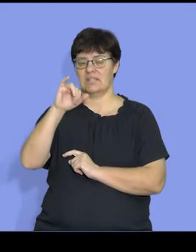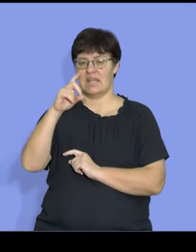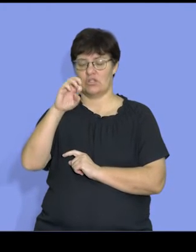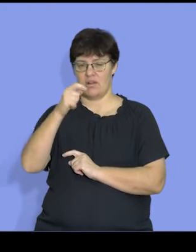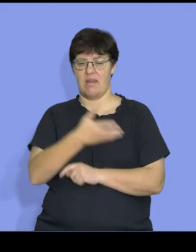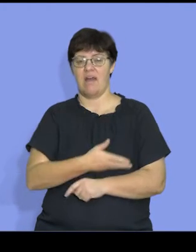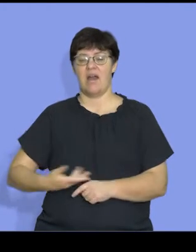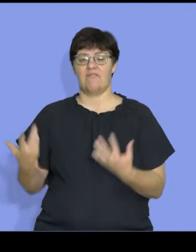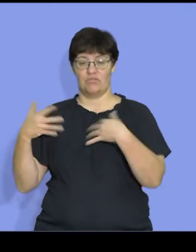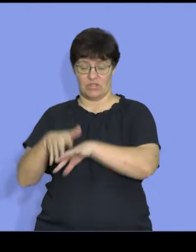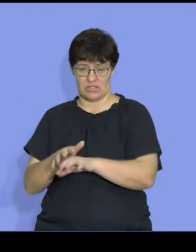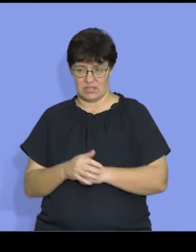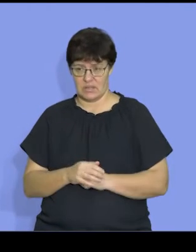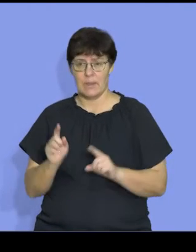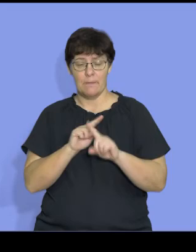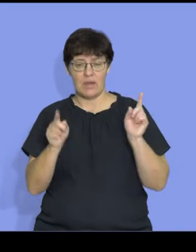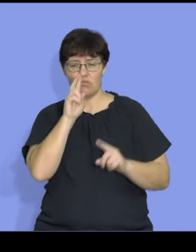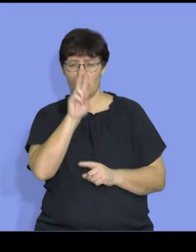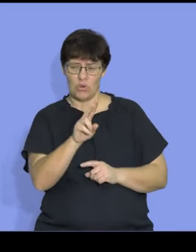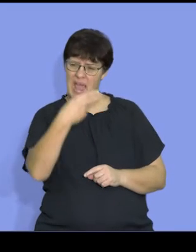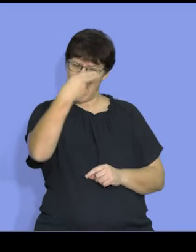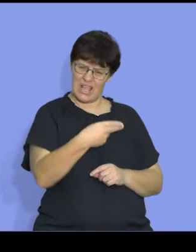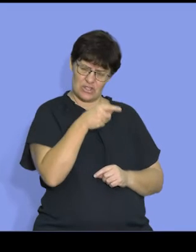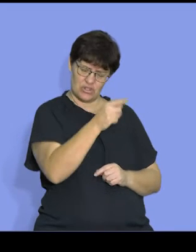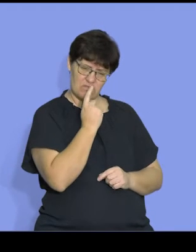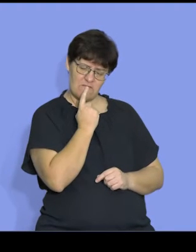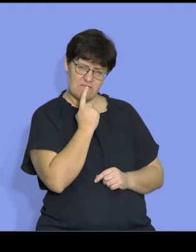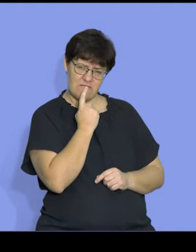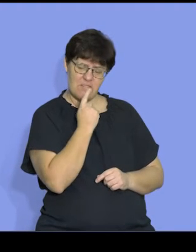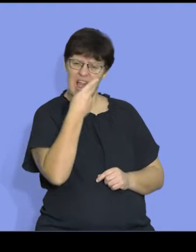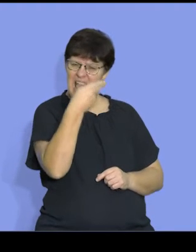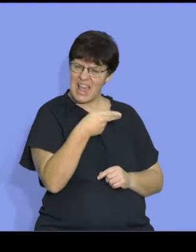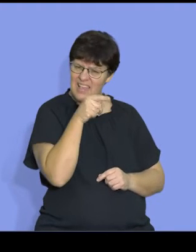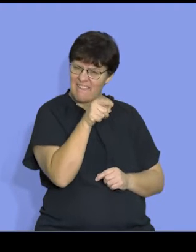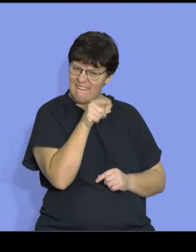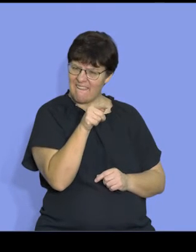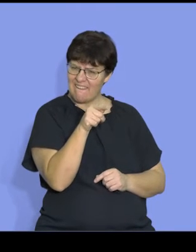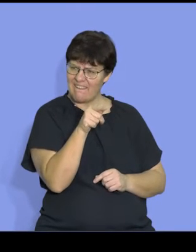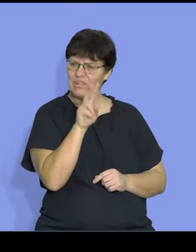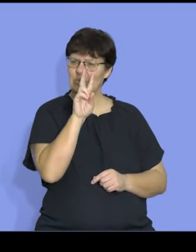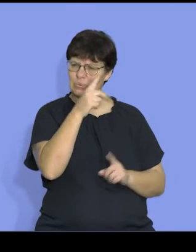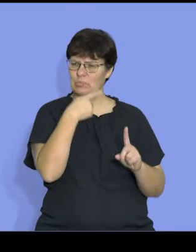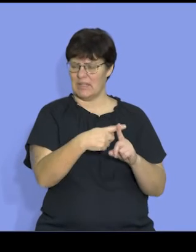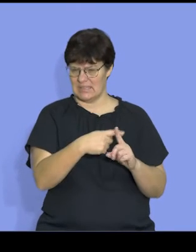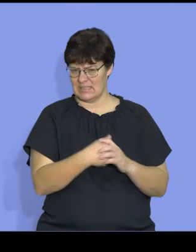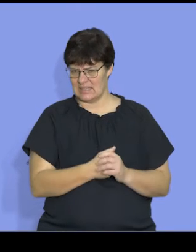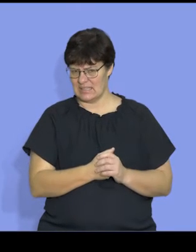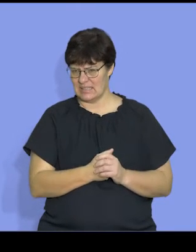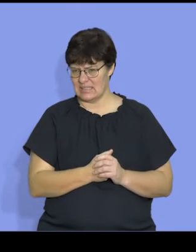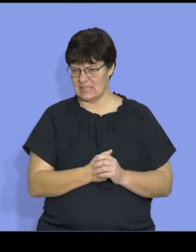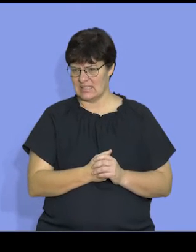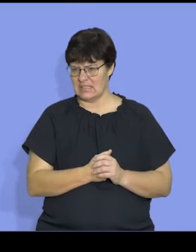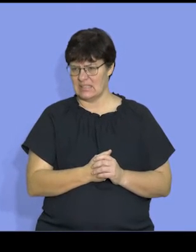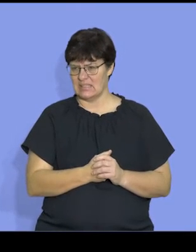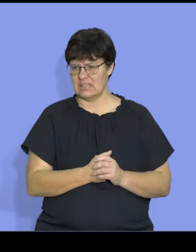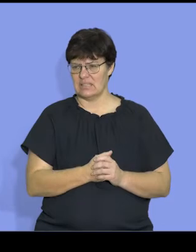something now. But if we look at hydrogen, in this case, the hydrogen is 2 plus, okay? So it's